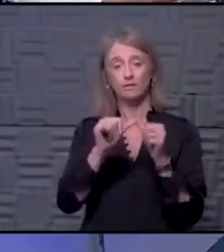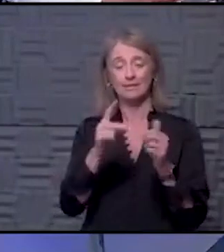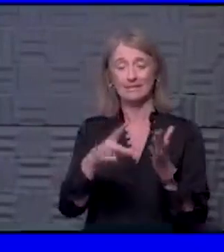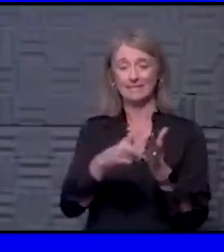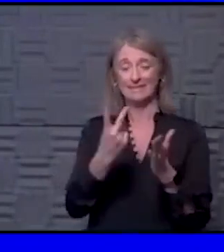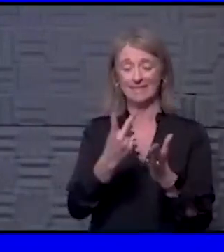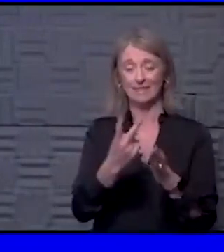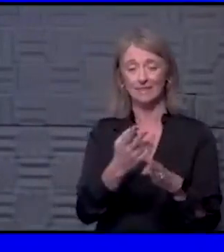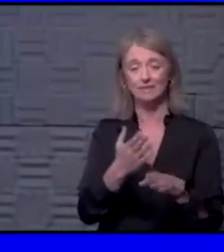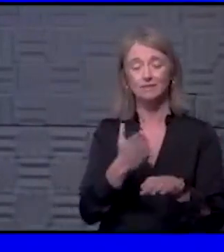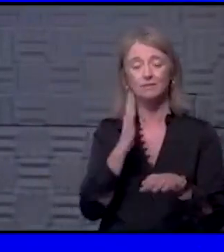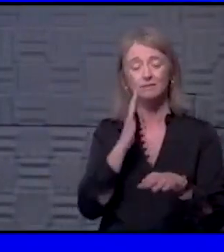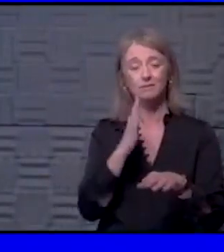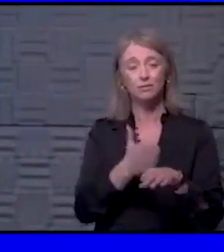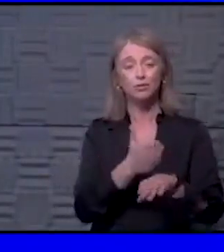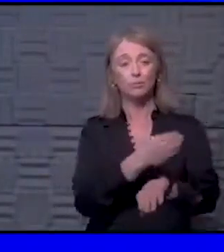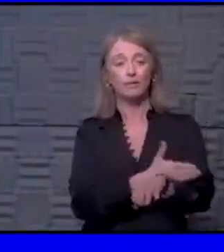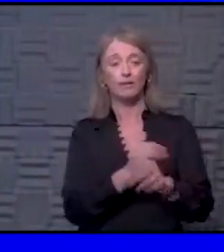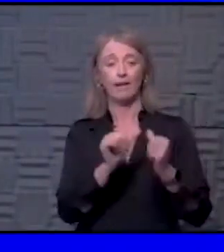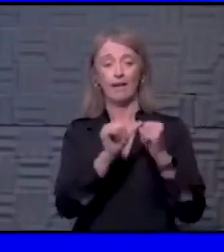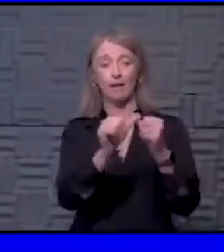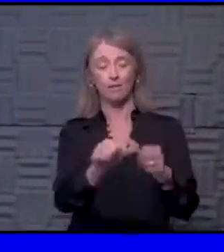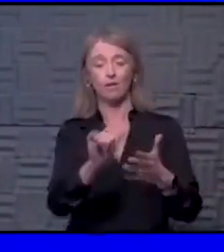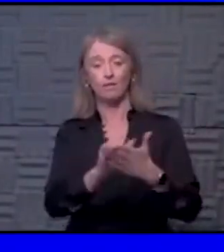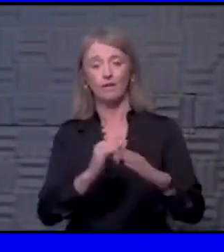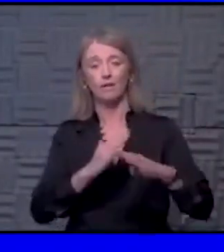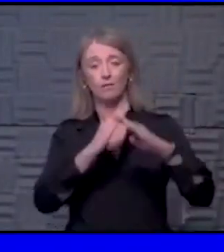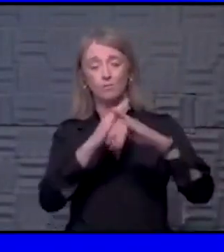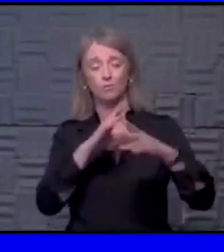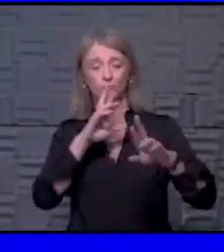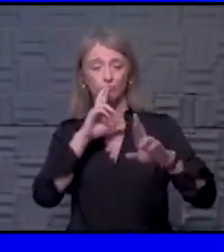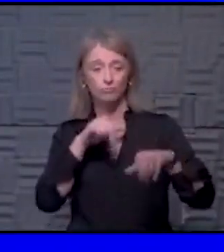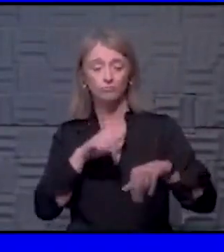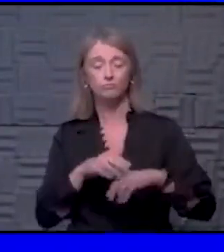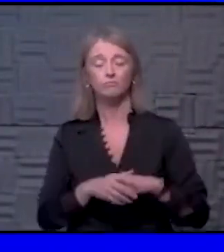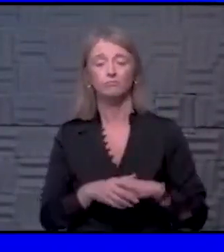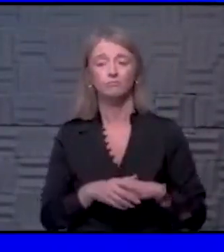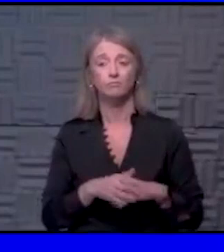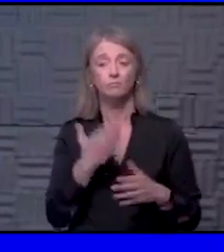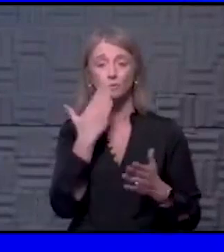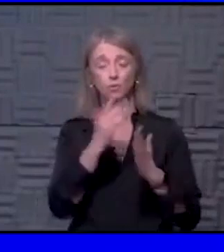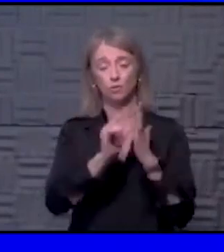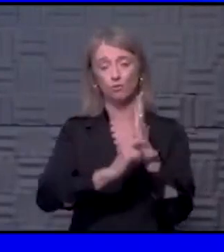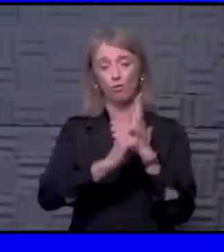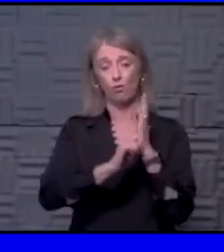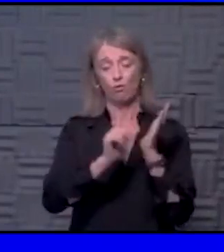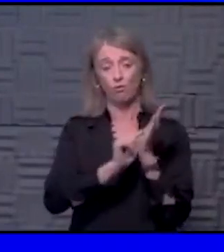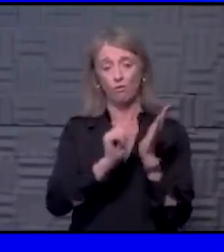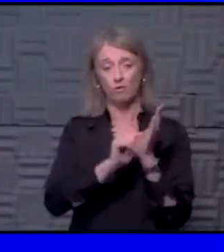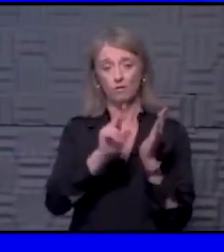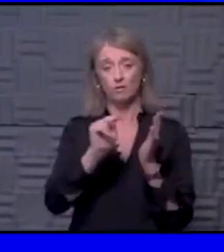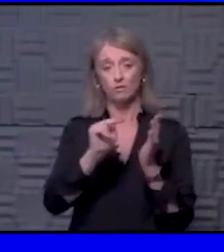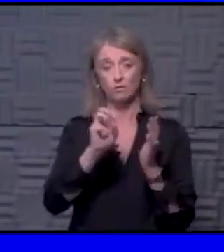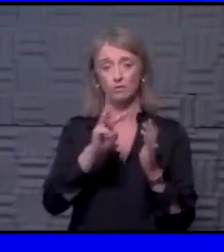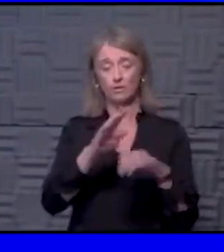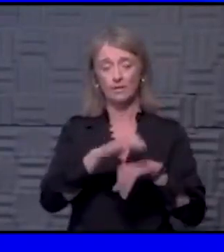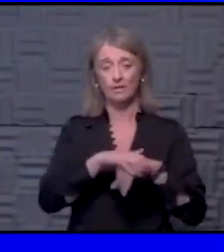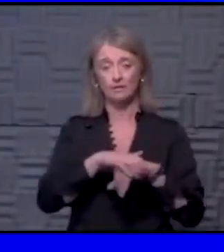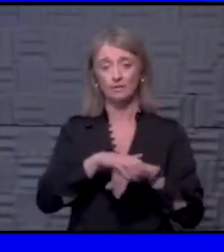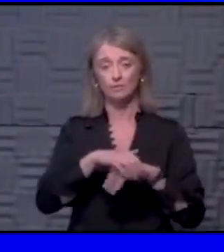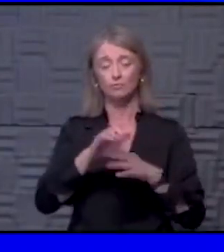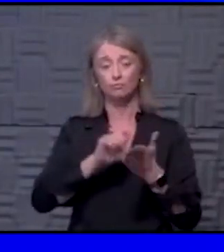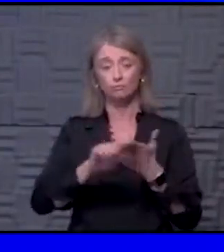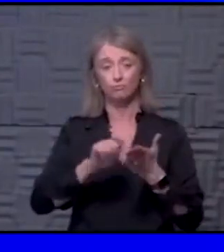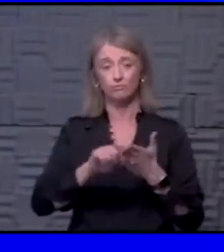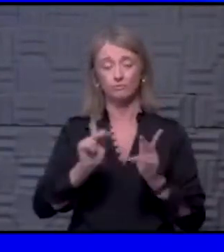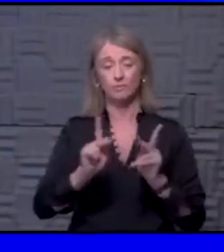really going to improve the durability, meaning how long that immune response lasts. In fact, there was a good article published this week in New England Journal of Medicine by our colleagues over